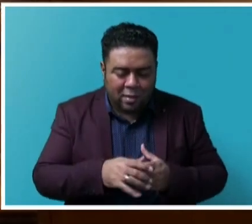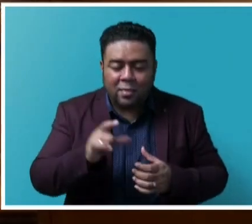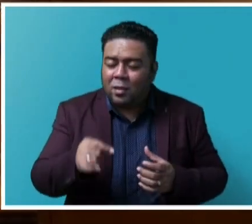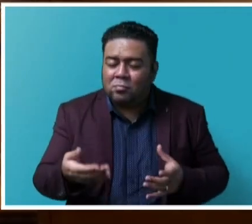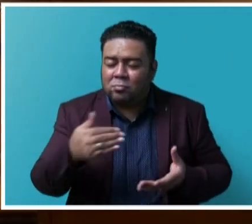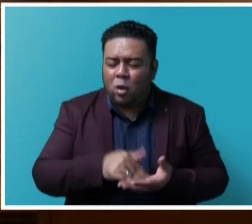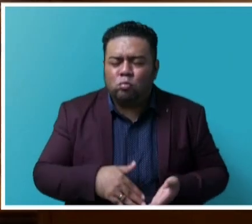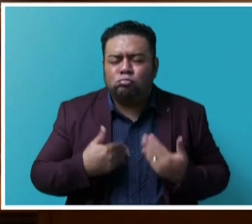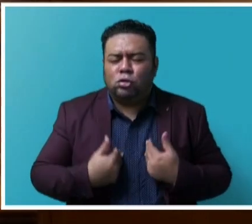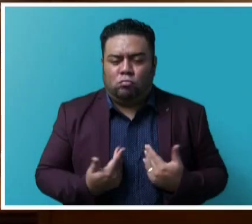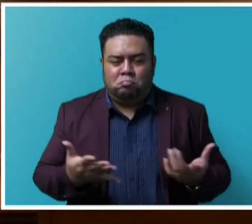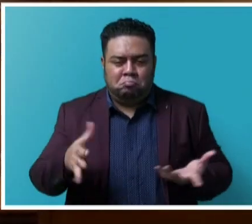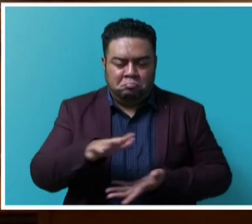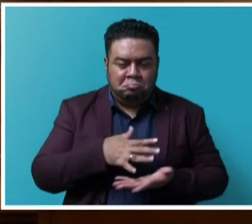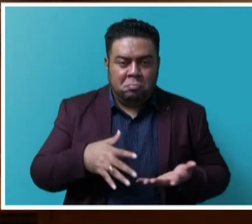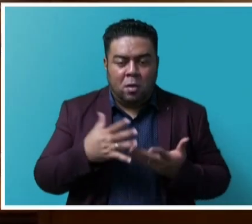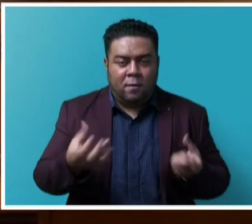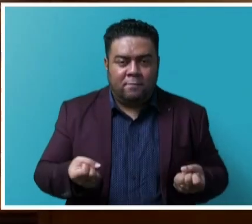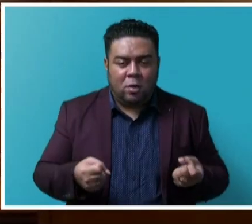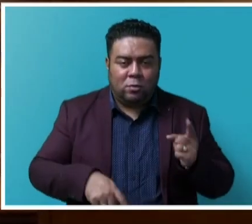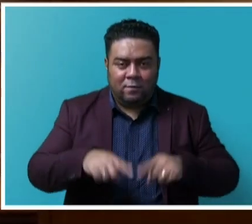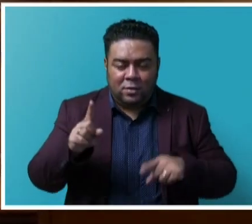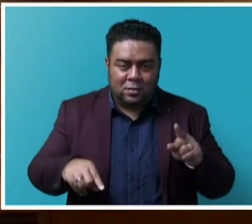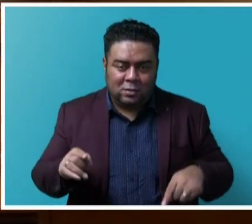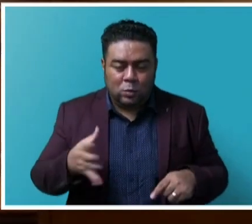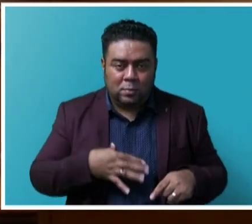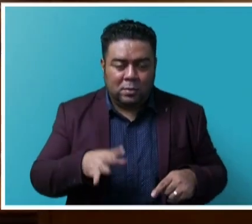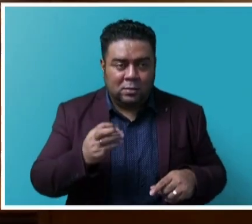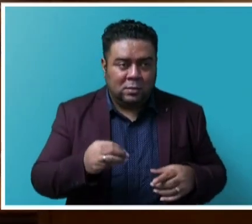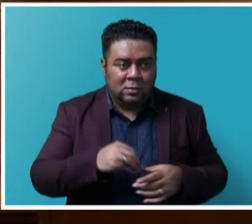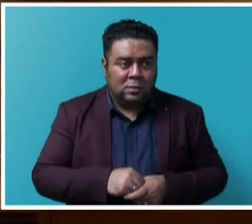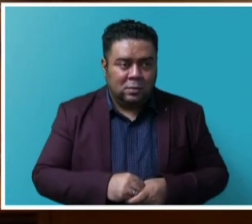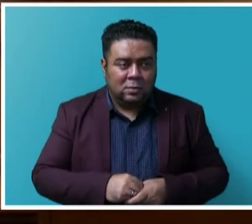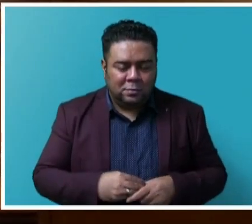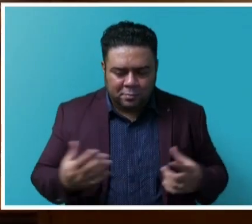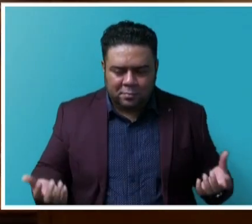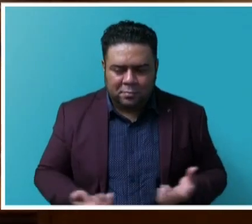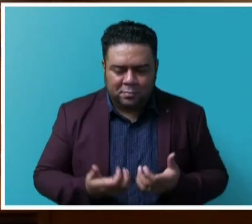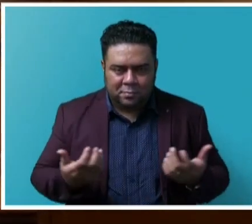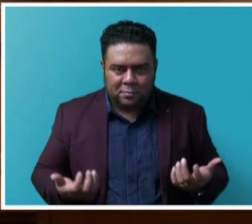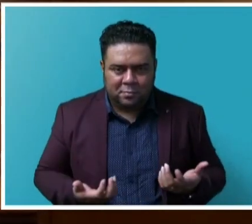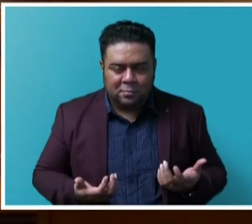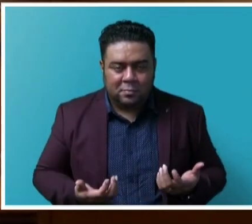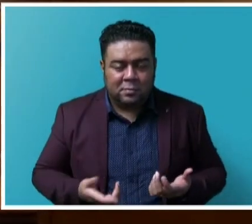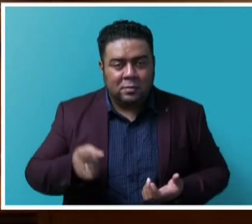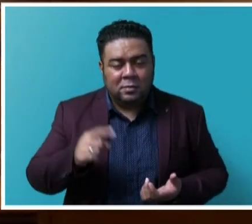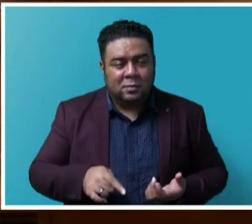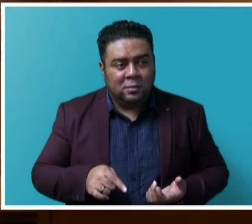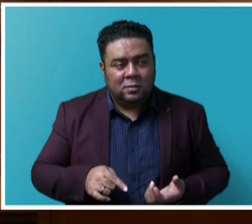rich mix of our diversity, which we must embrace and nurture. This is the